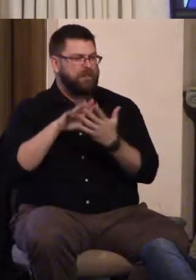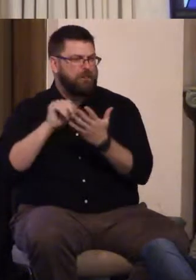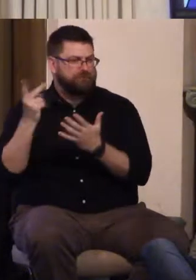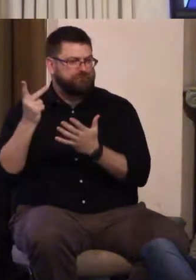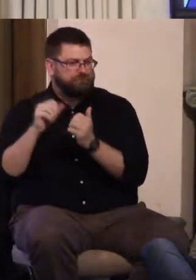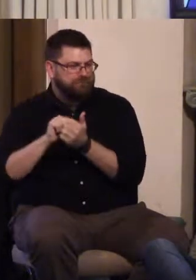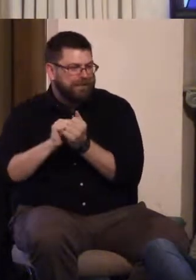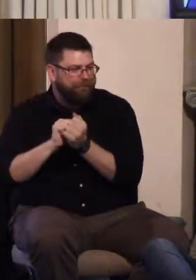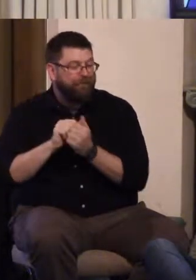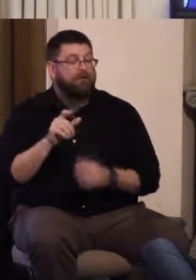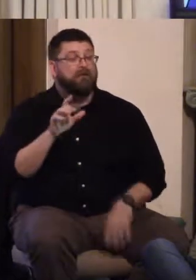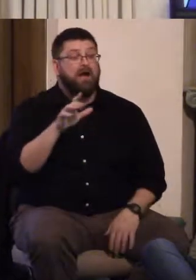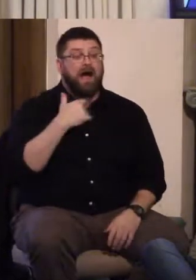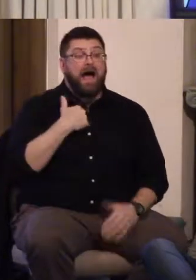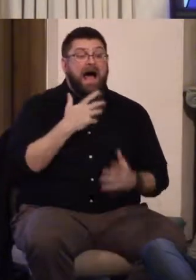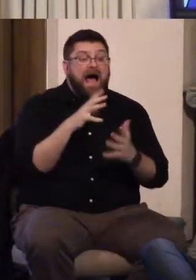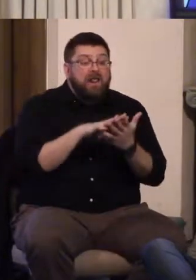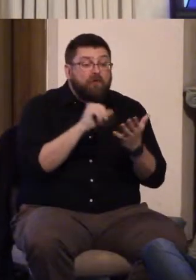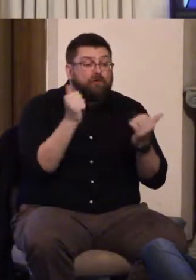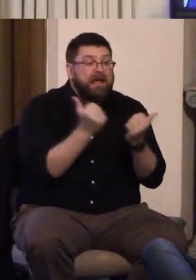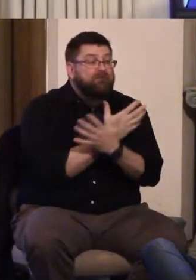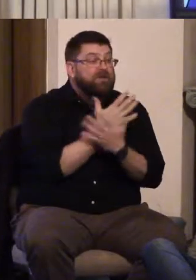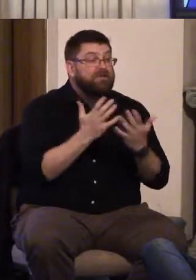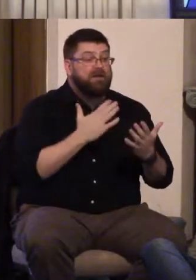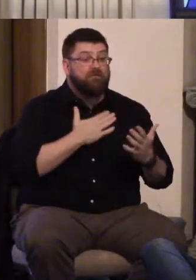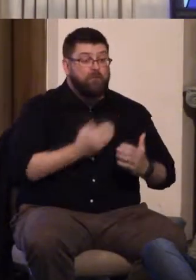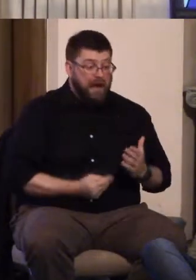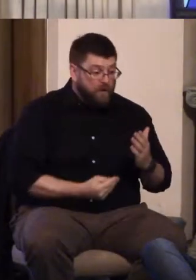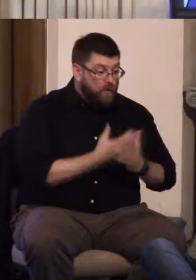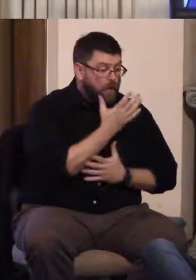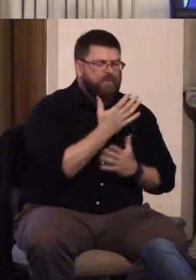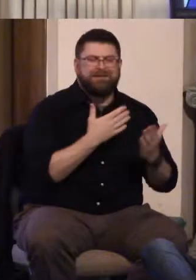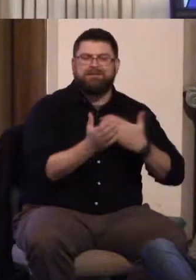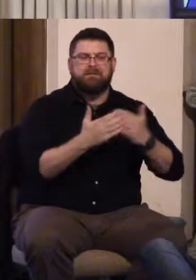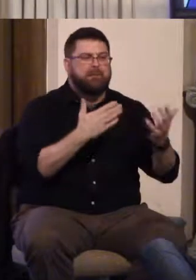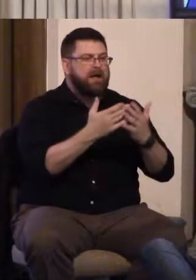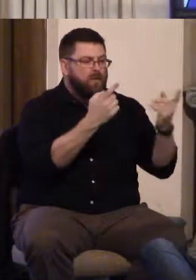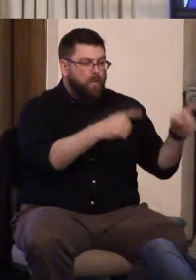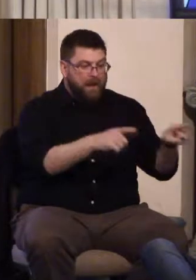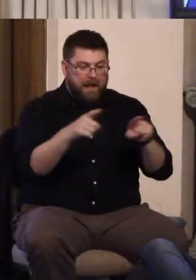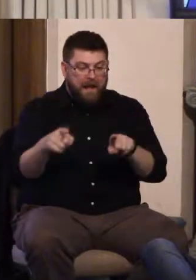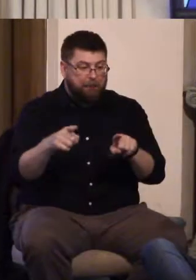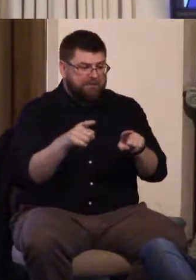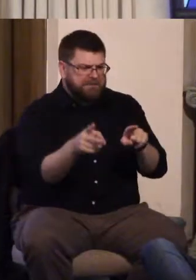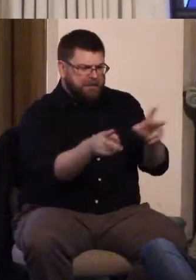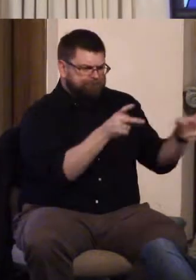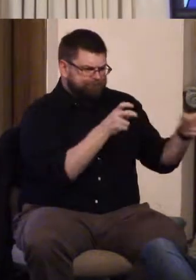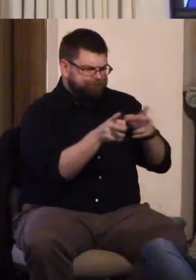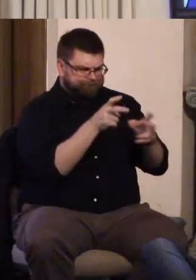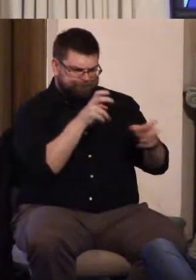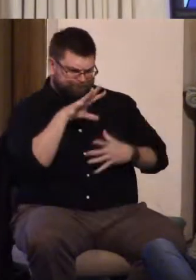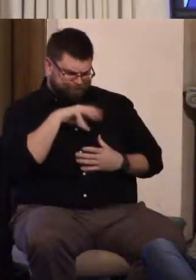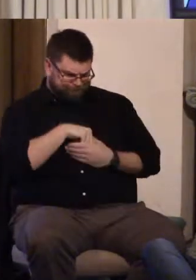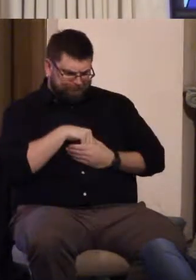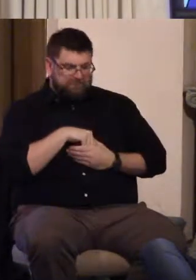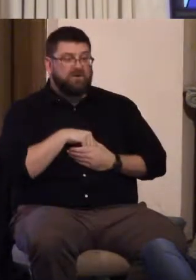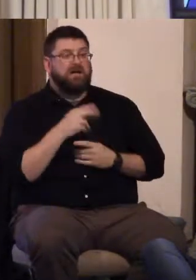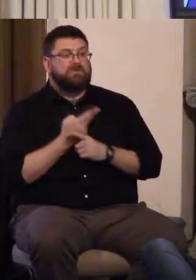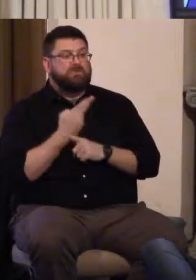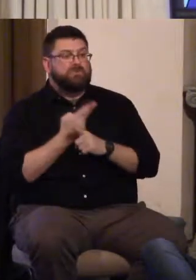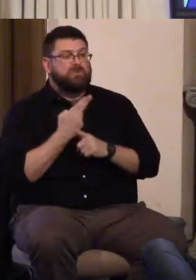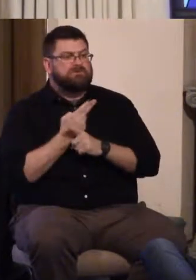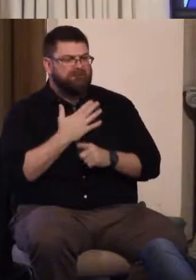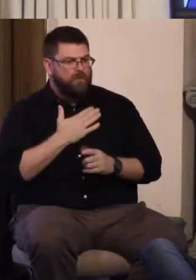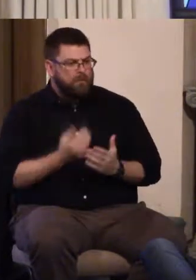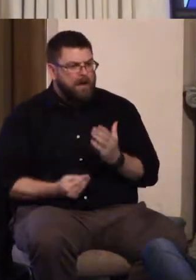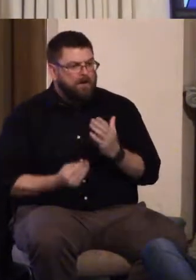everything for my growth and upliftment. I use everything in my life. I don't care what it is. I've used every single